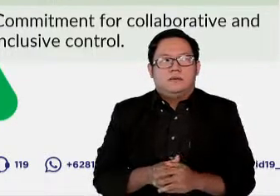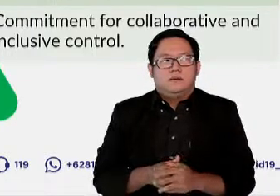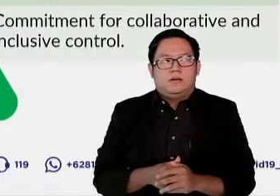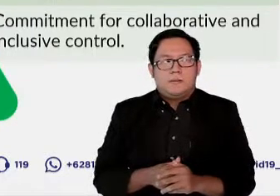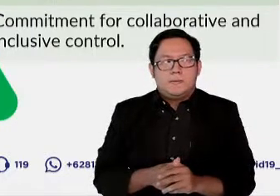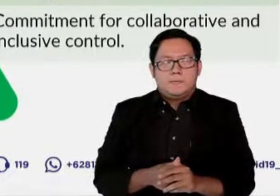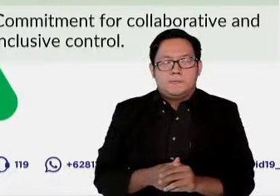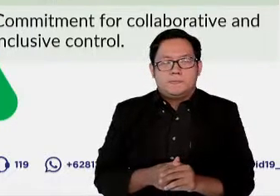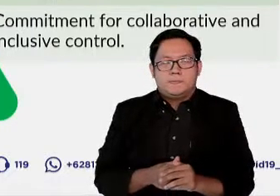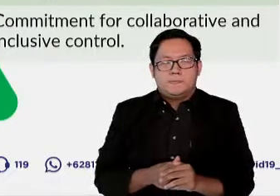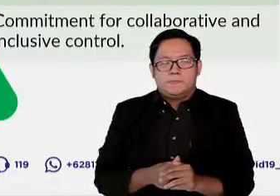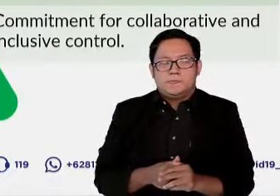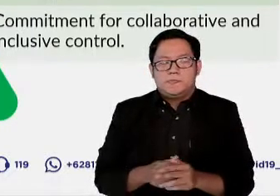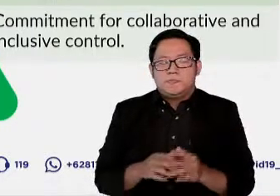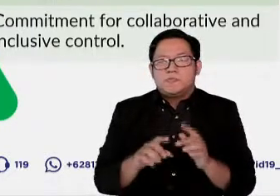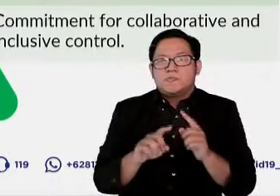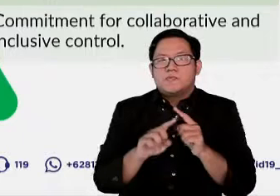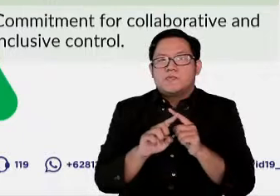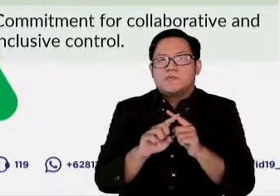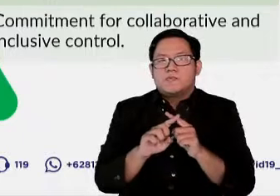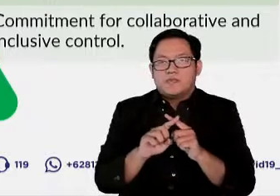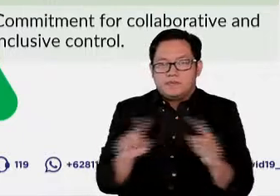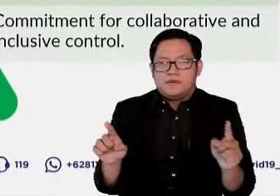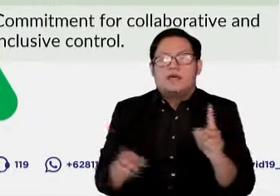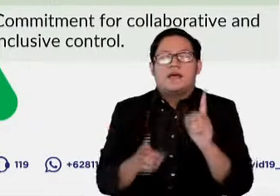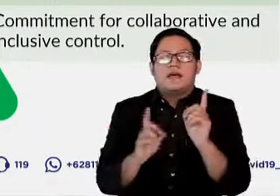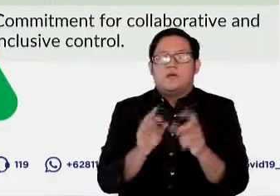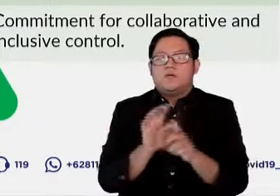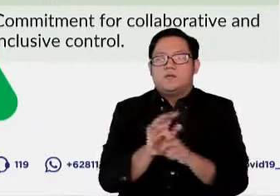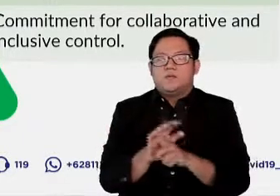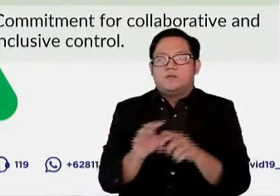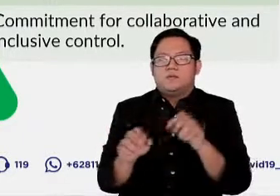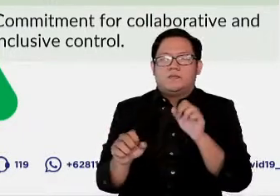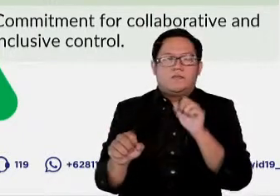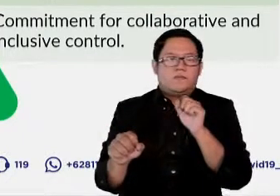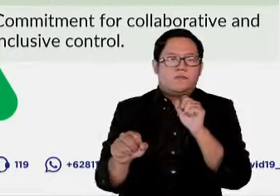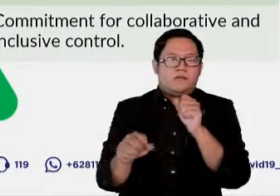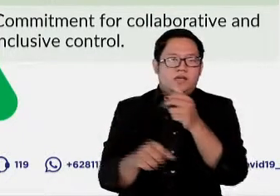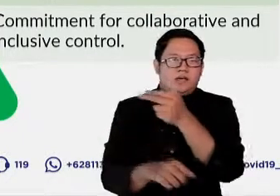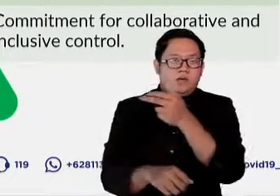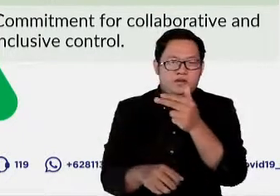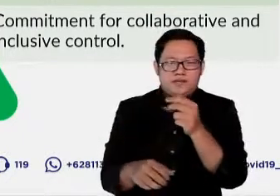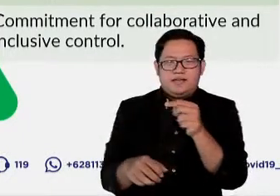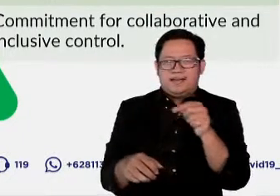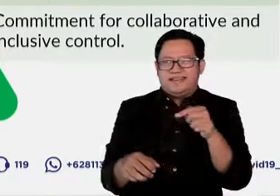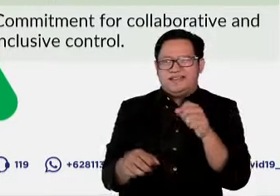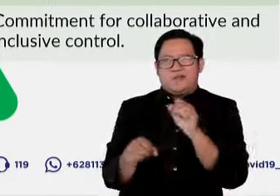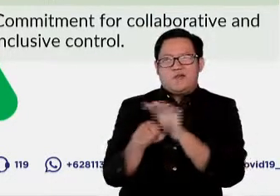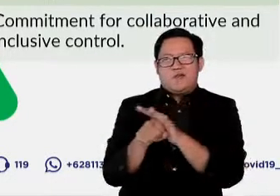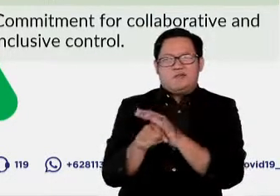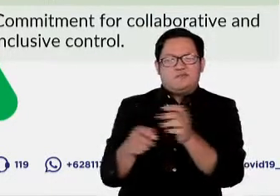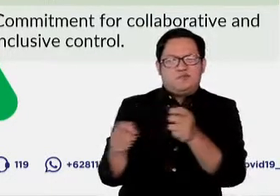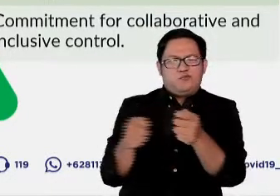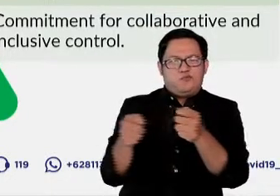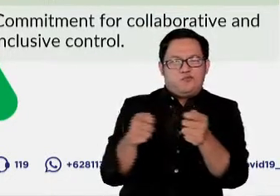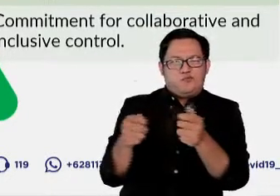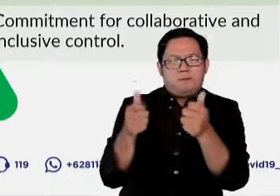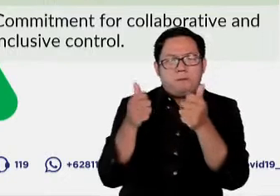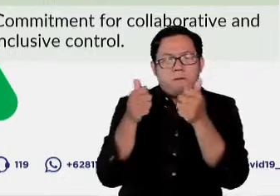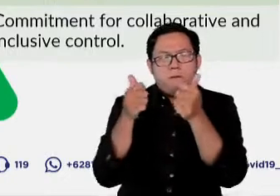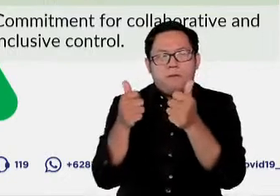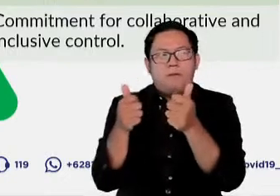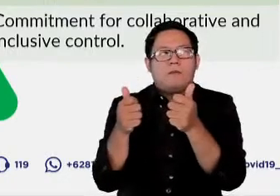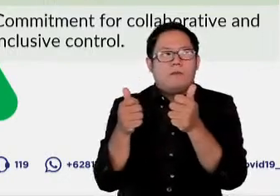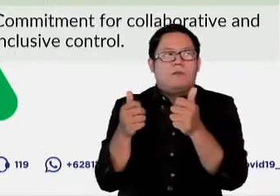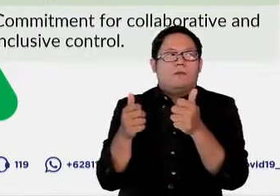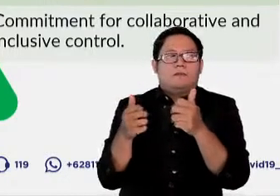points for migrants to Indonesia. However, if Indonesia is able to control COVID-19 well, it will have